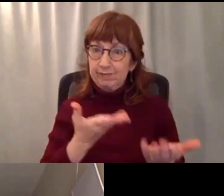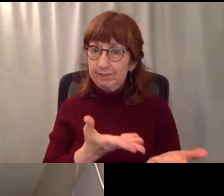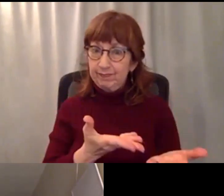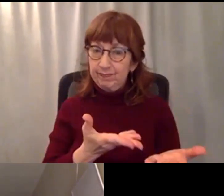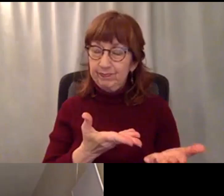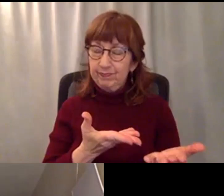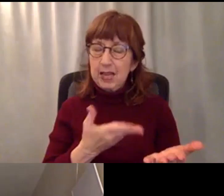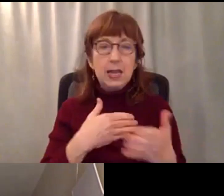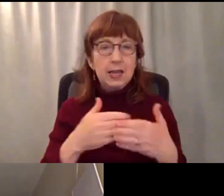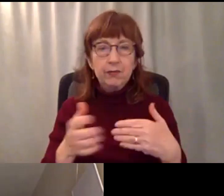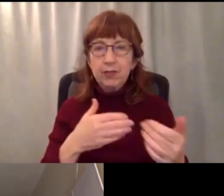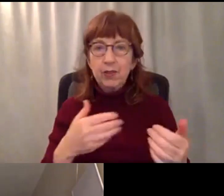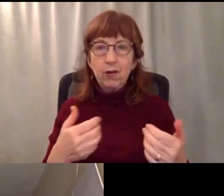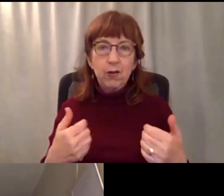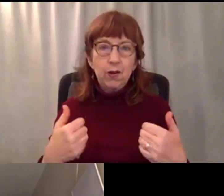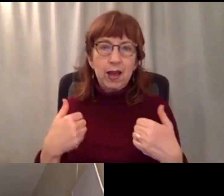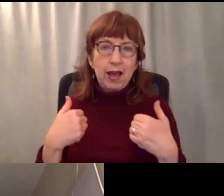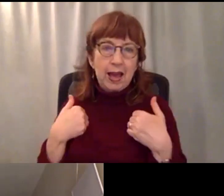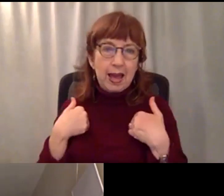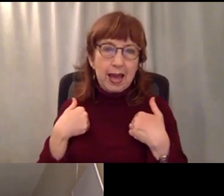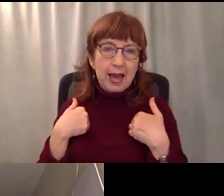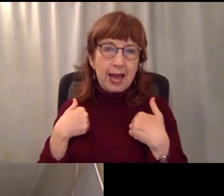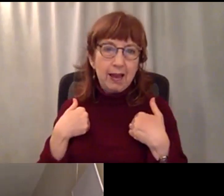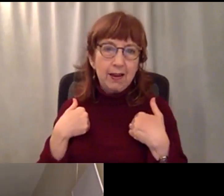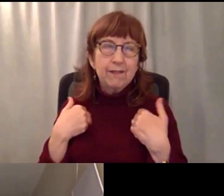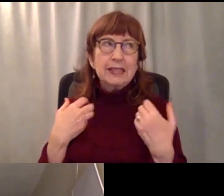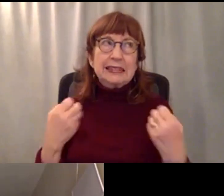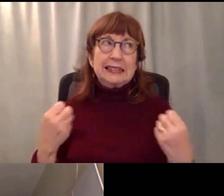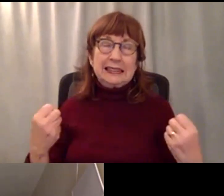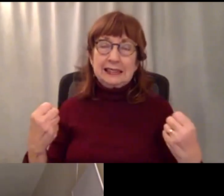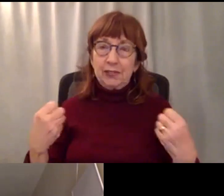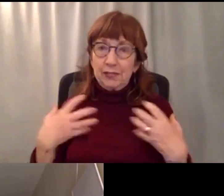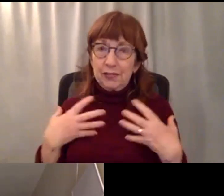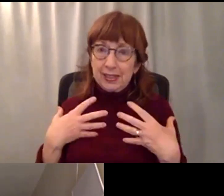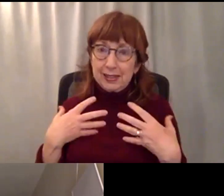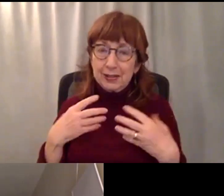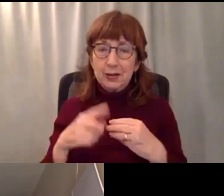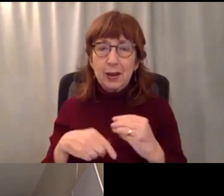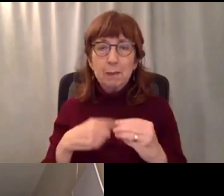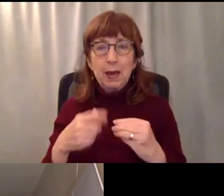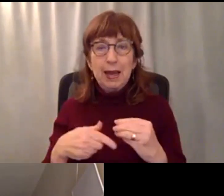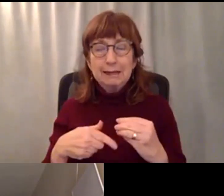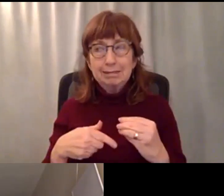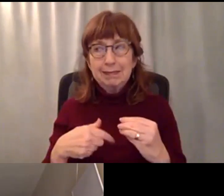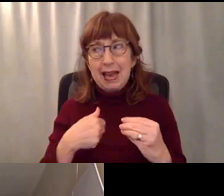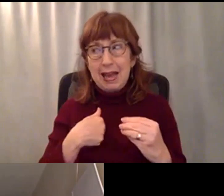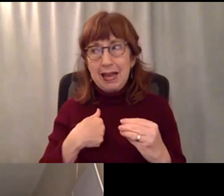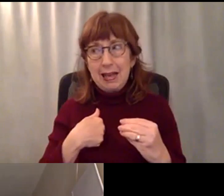have a lot of, like, fear of being forgotten,